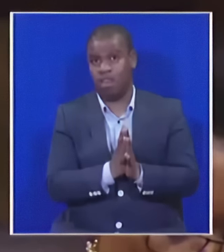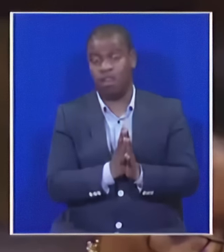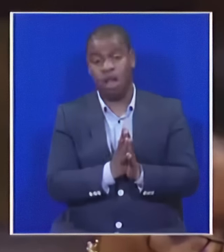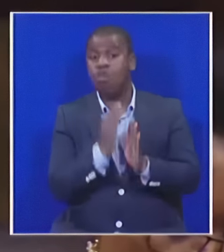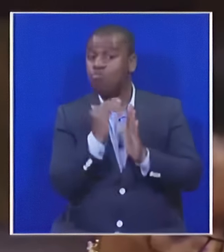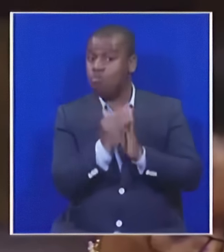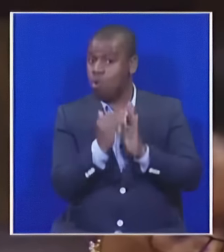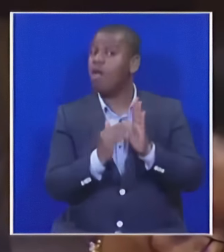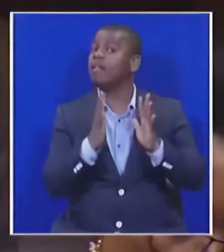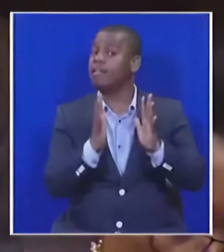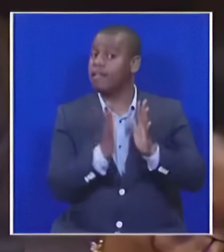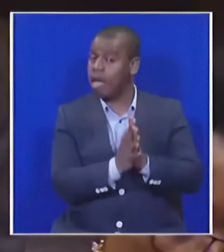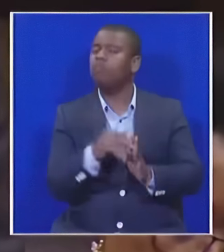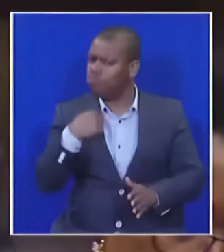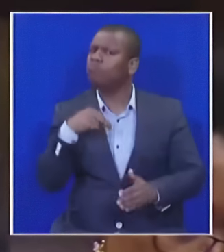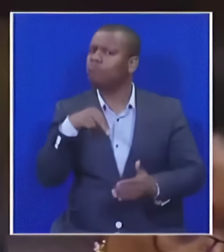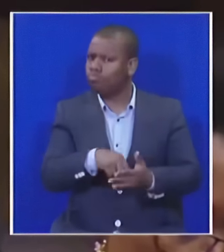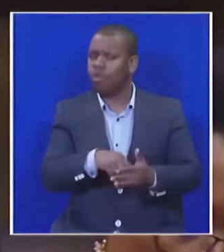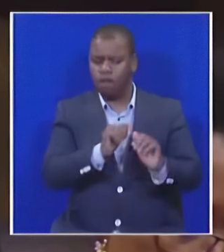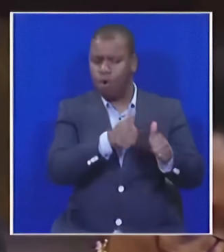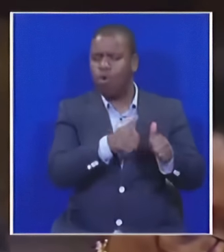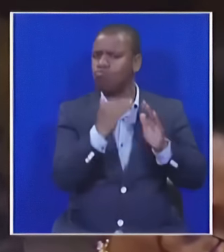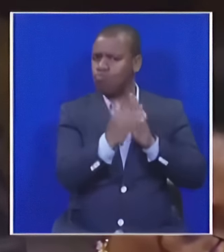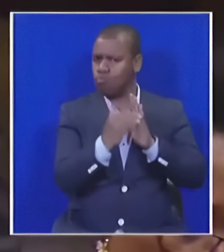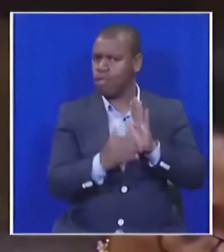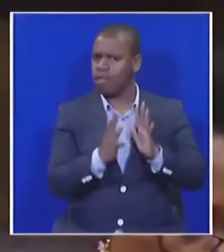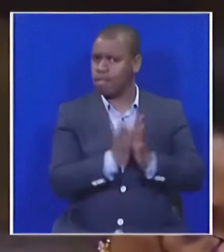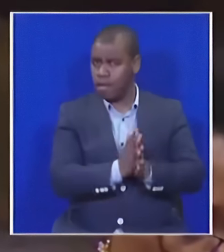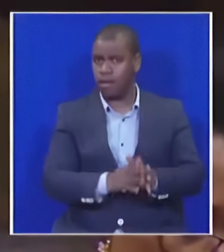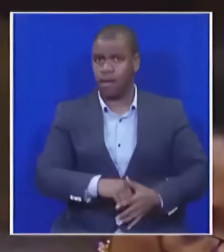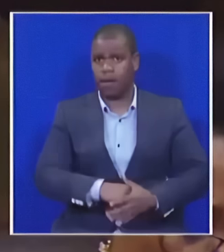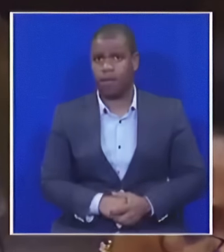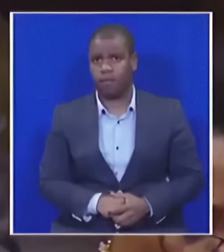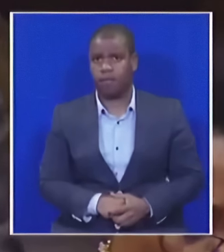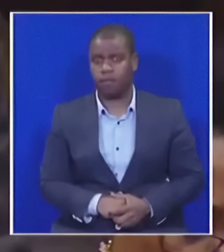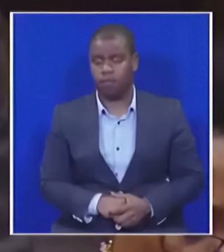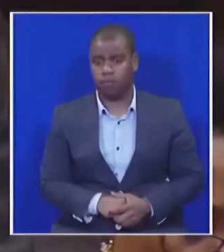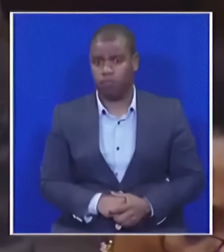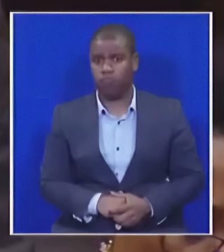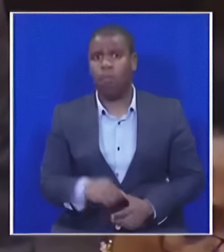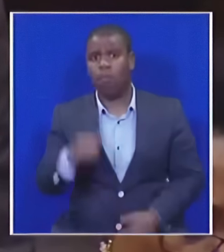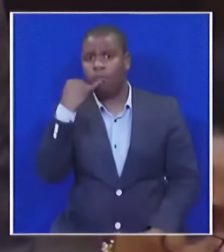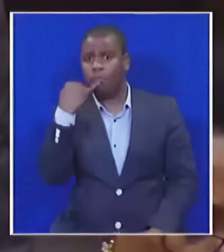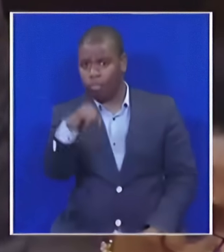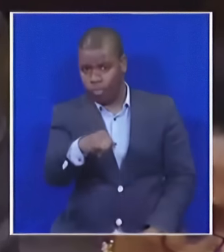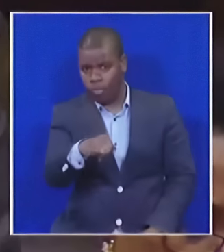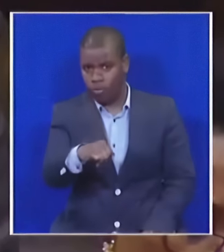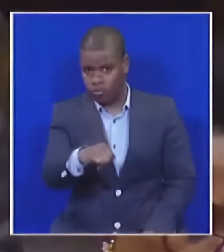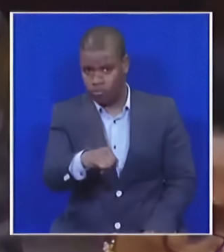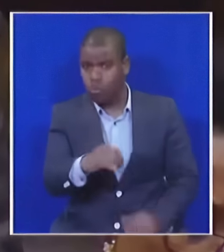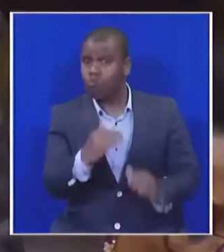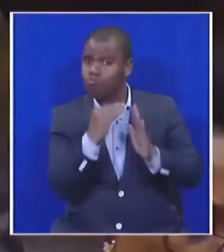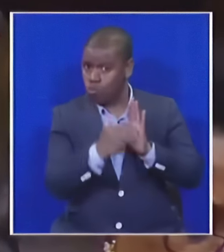I'm raising on Rule 10. I'm listening. On content. Rule